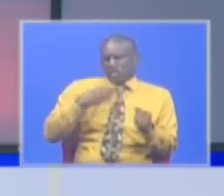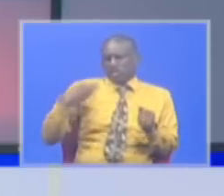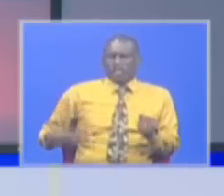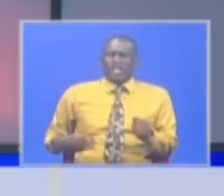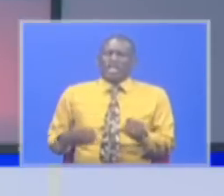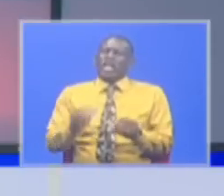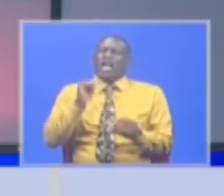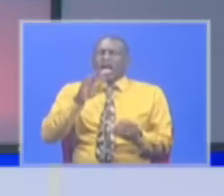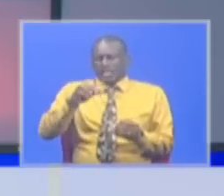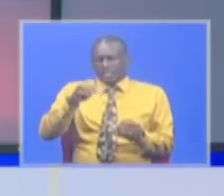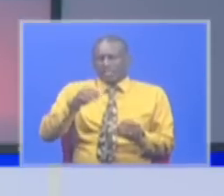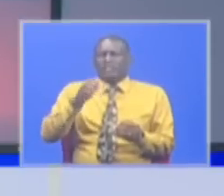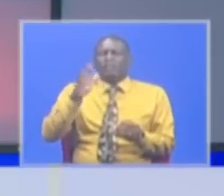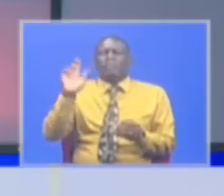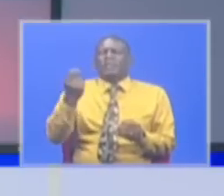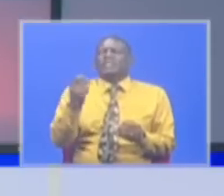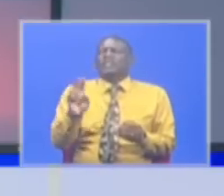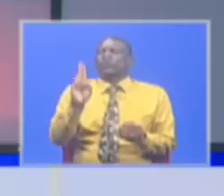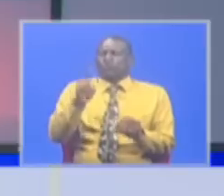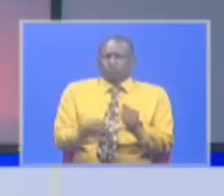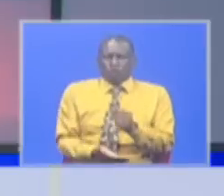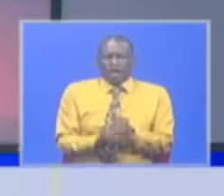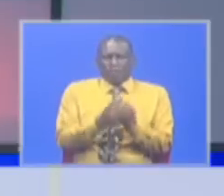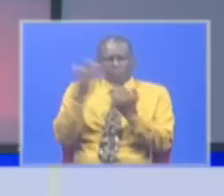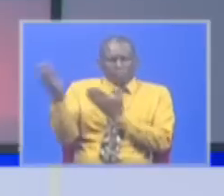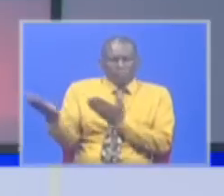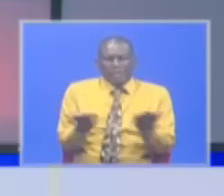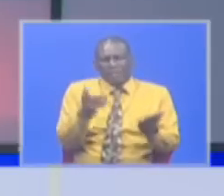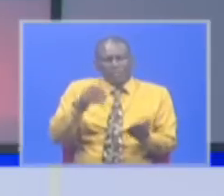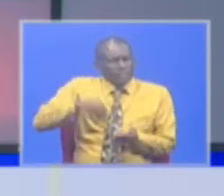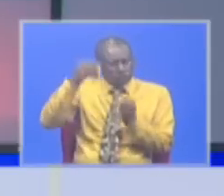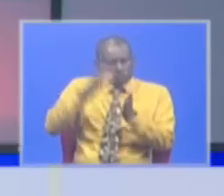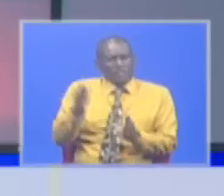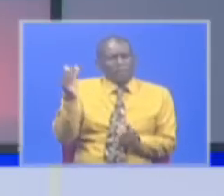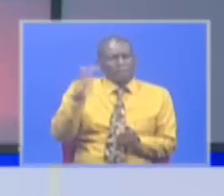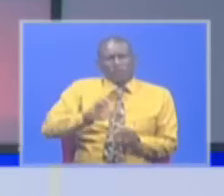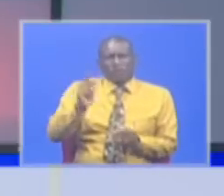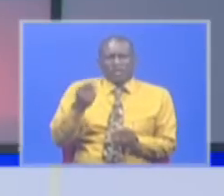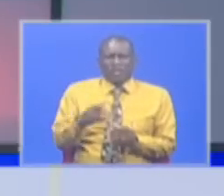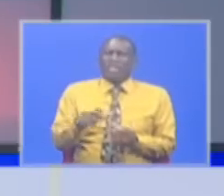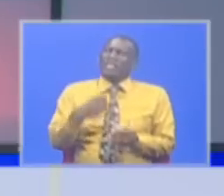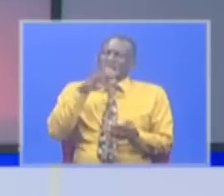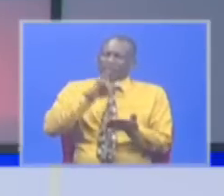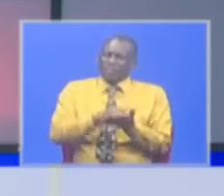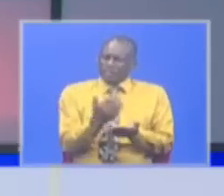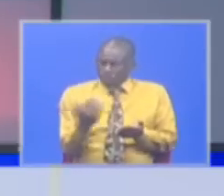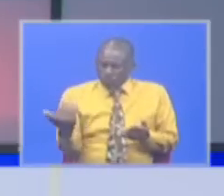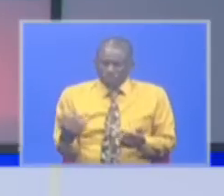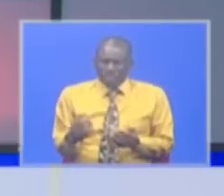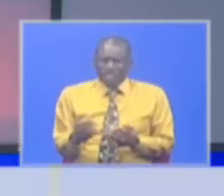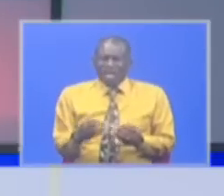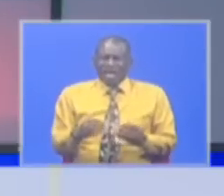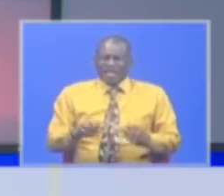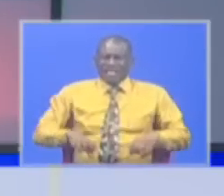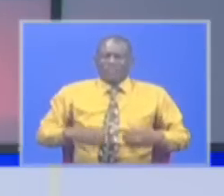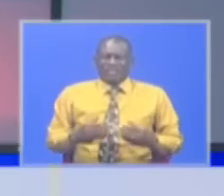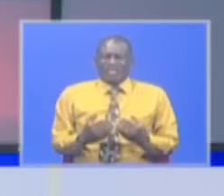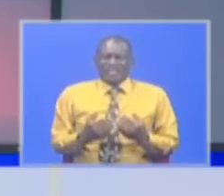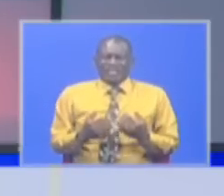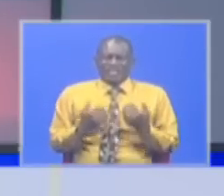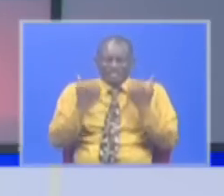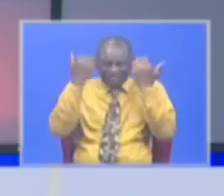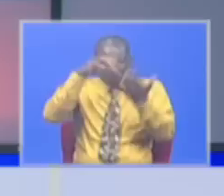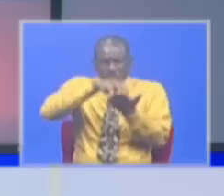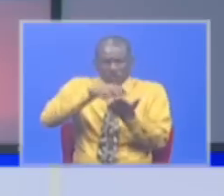the students brought home immediately. The families say their children are surviving under extreme conditions as the lockdown in Wuhan